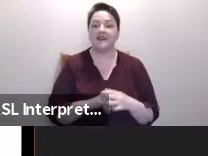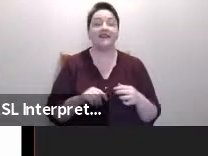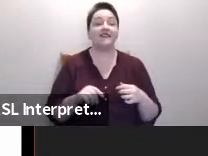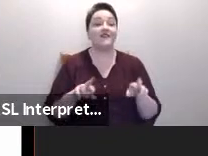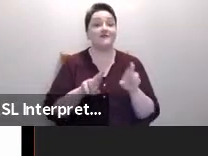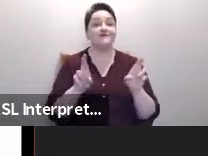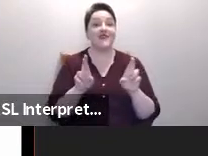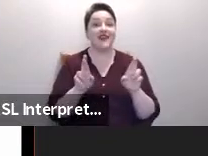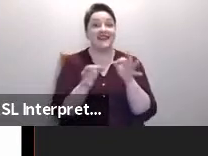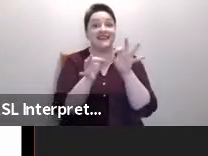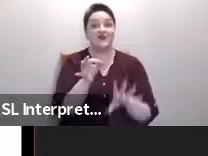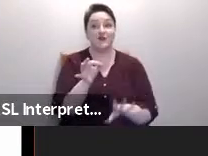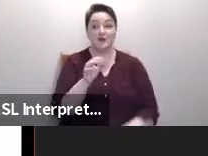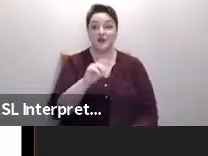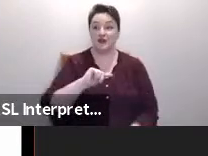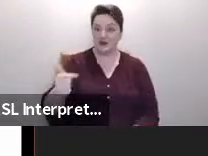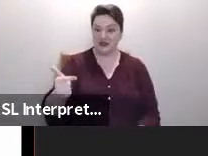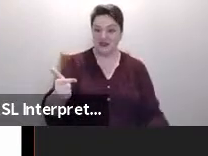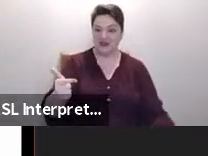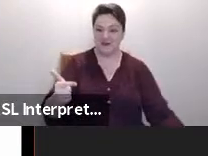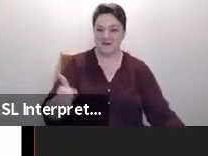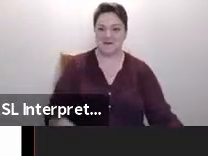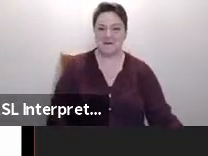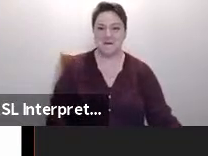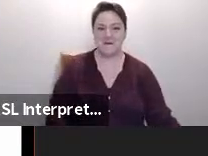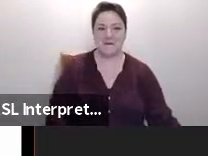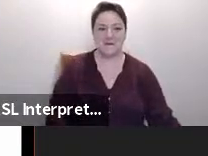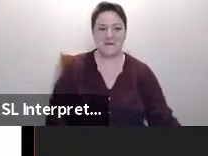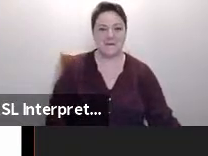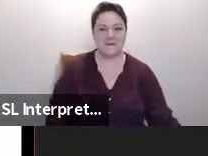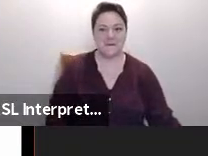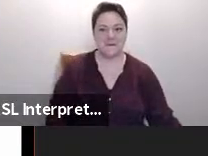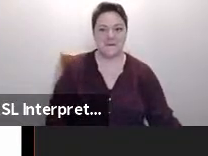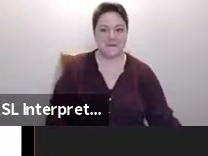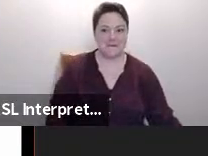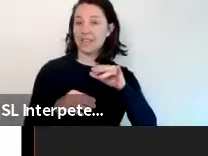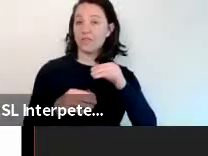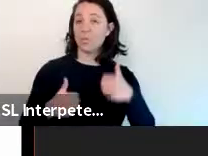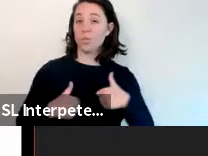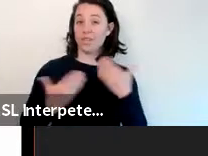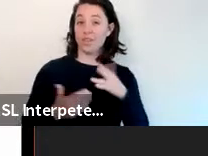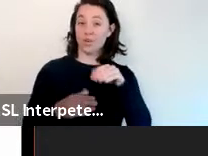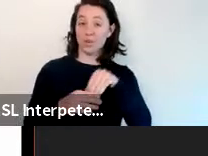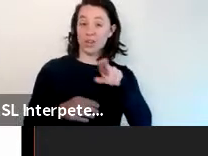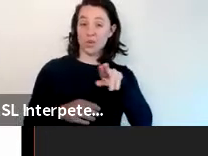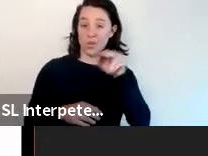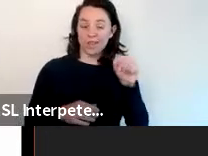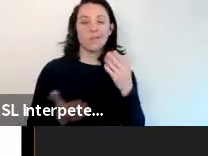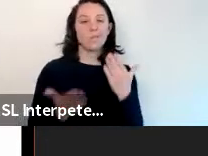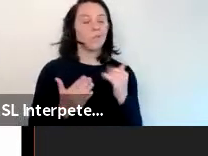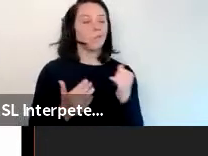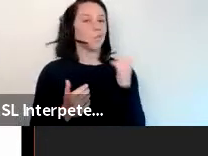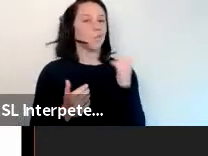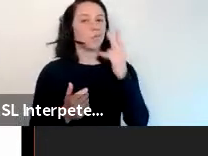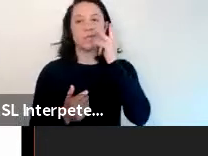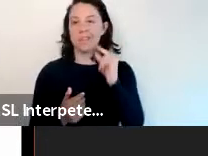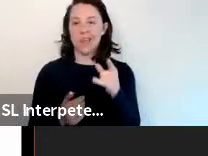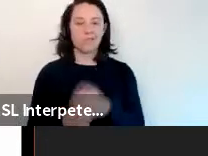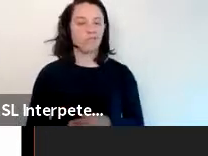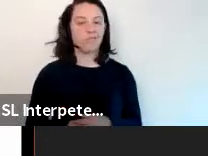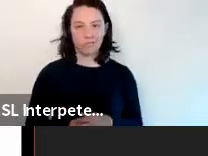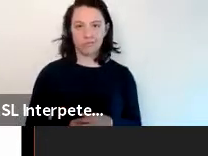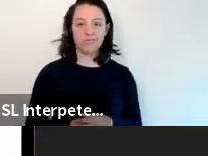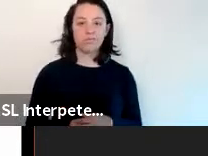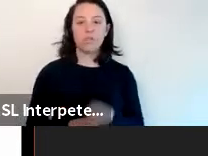So if you're in the US, you're probably not going to encounter that as of for now.